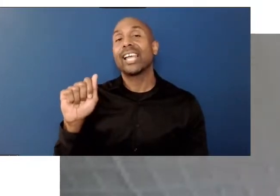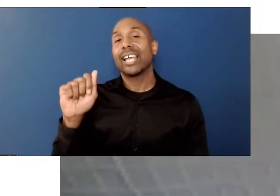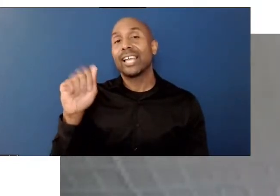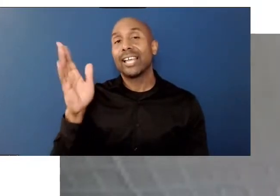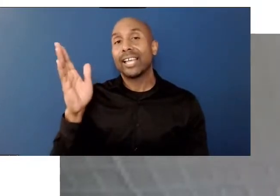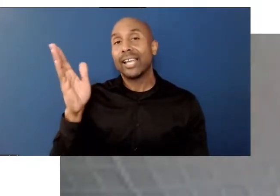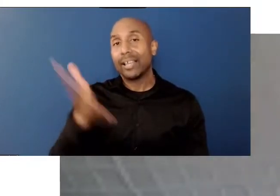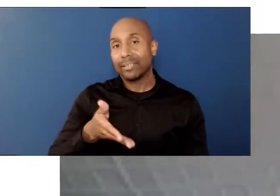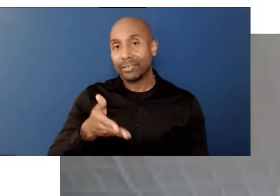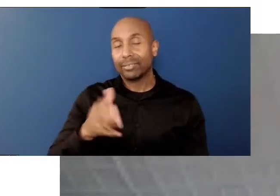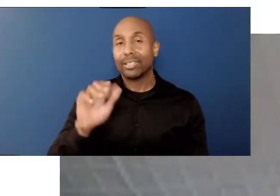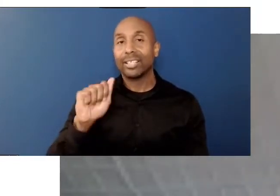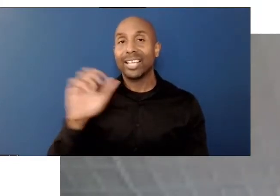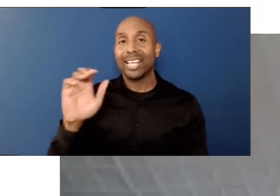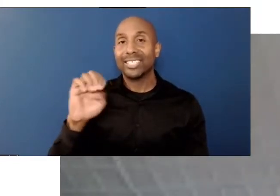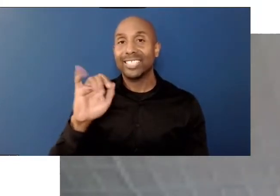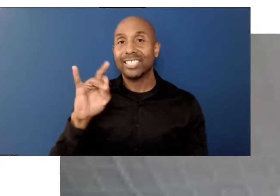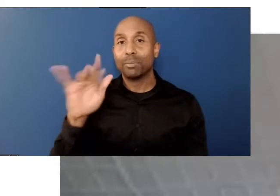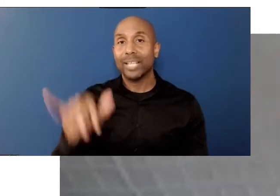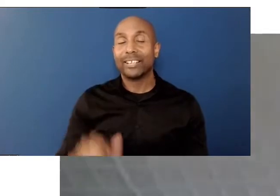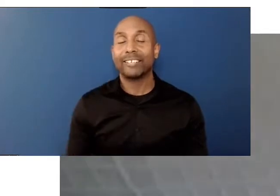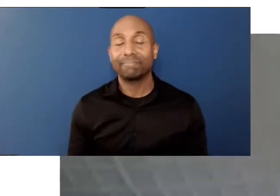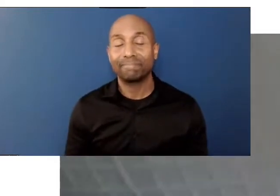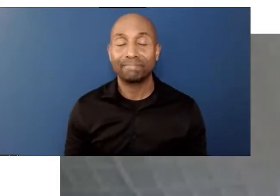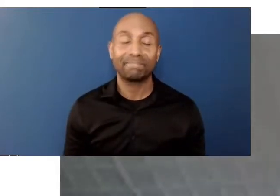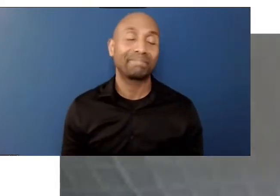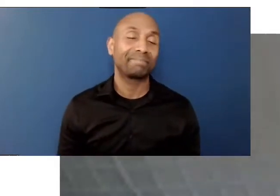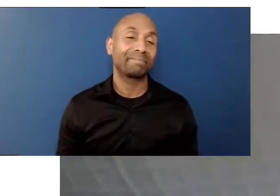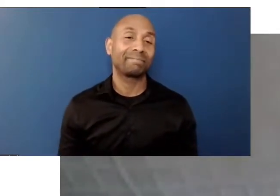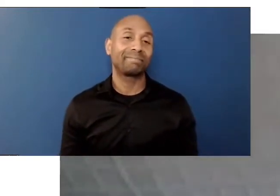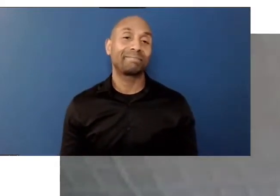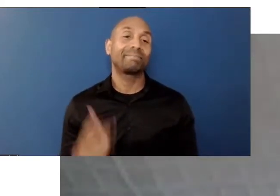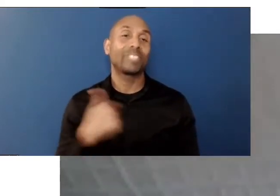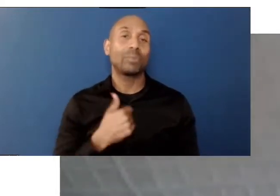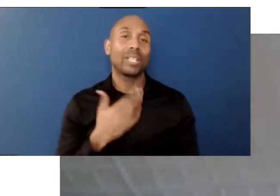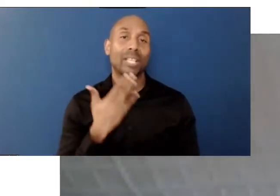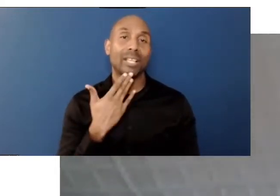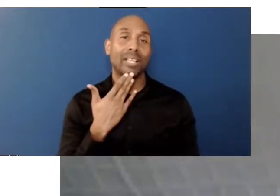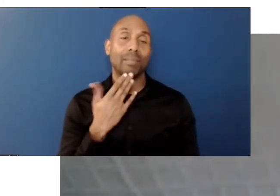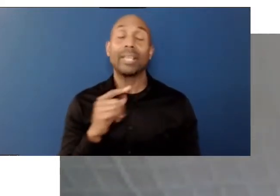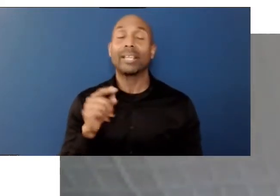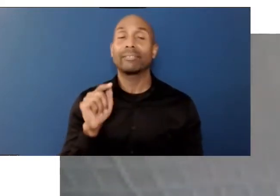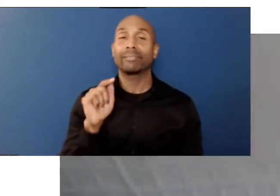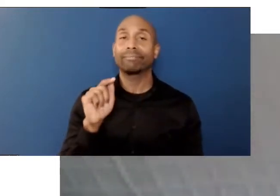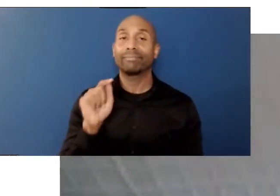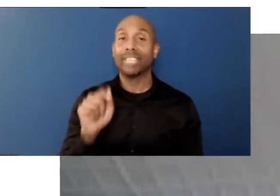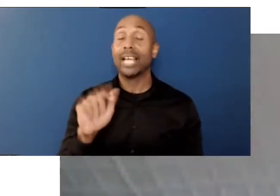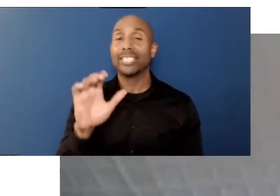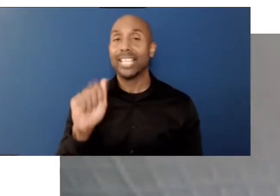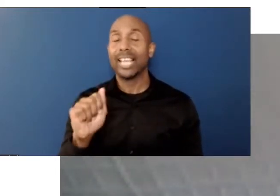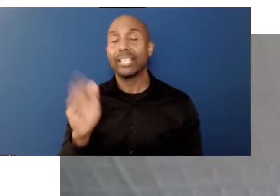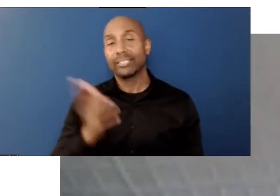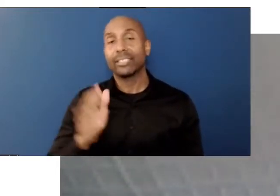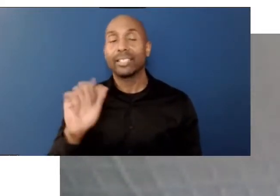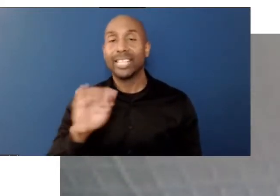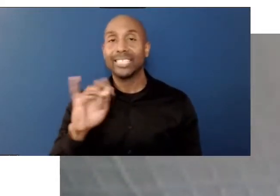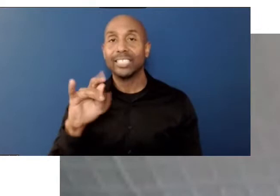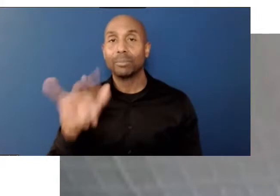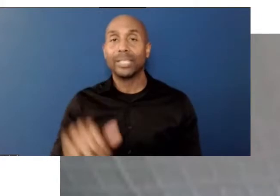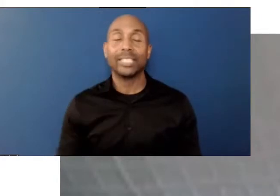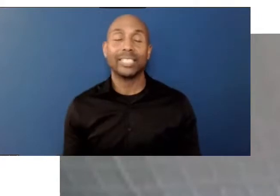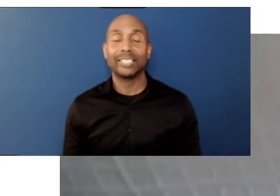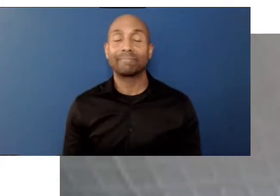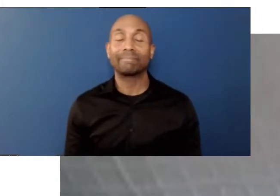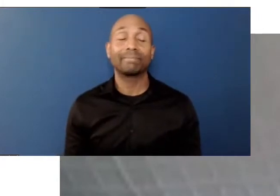Fantastic. Thank you all so much for coming. And we hope you tune in for the rest of National Accessibility Week